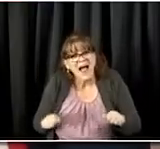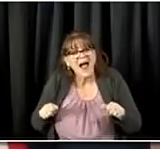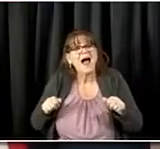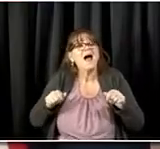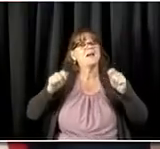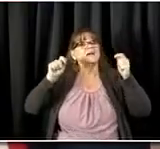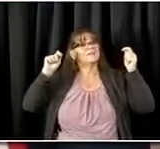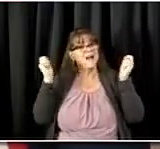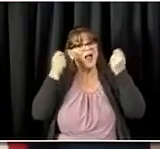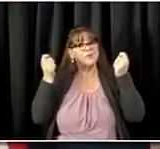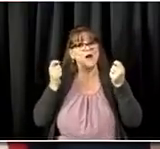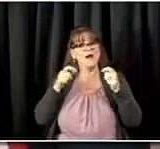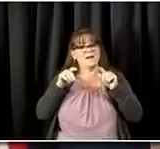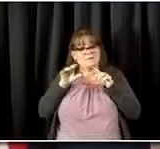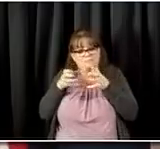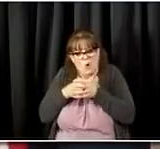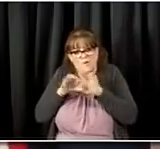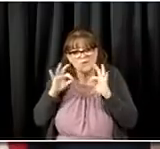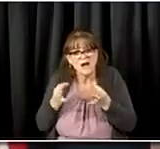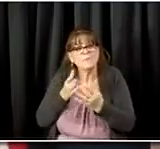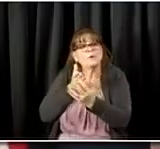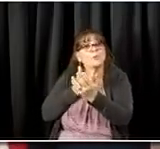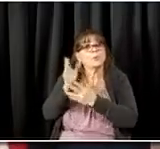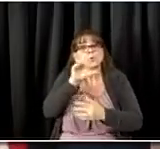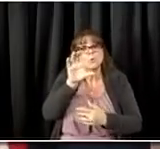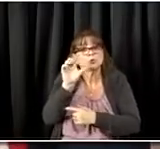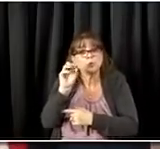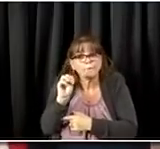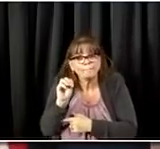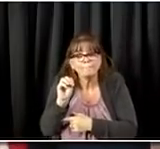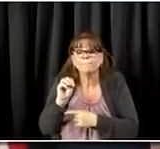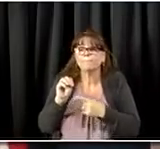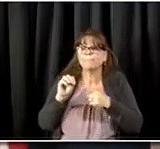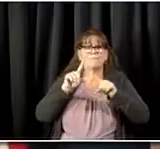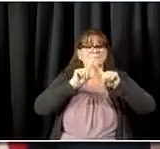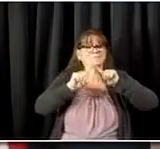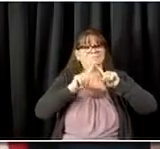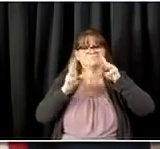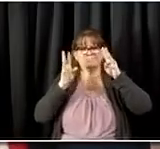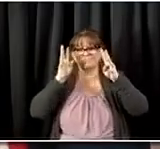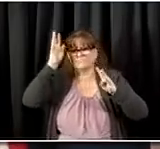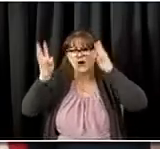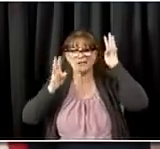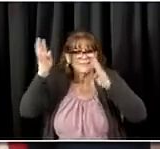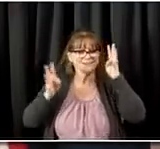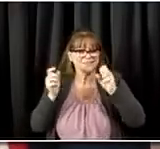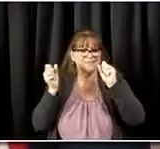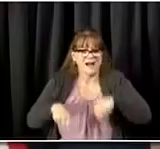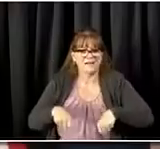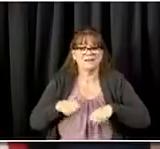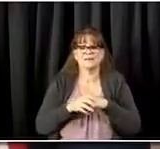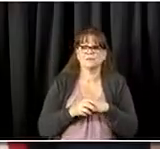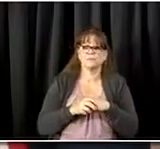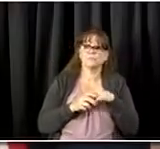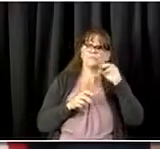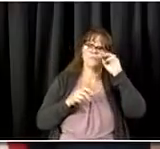and video with the extended family. And maybe I'll even put some of the food I cook,